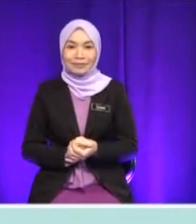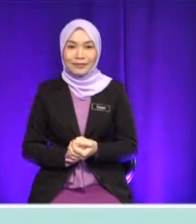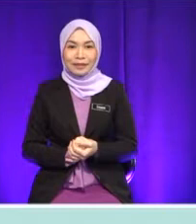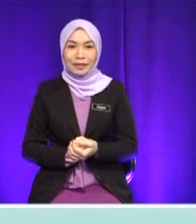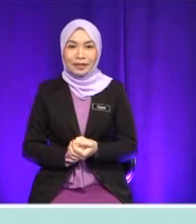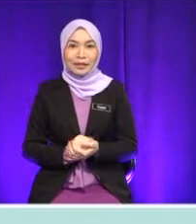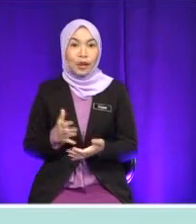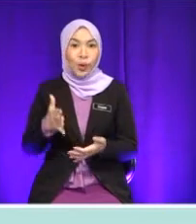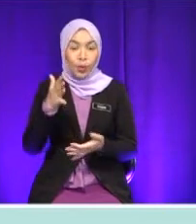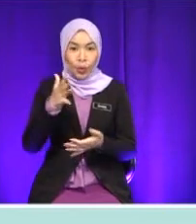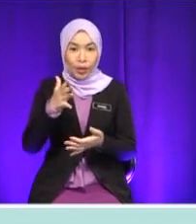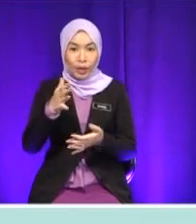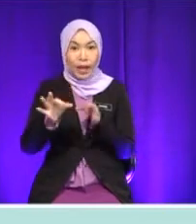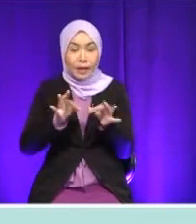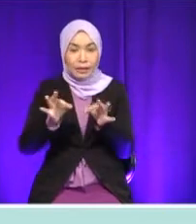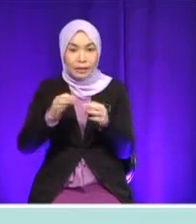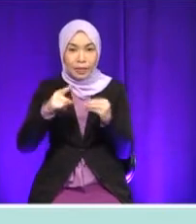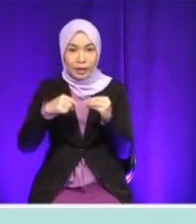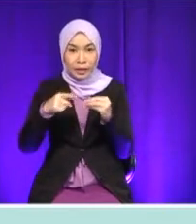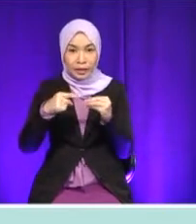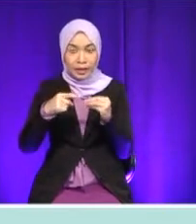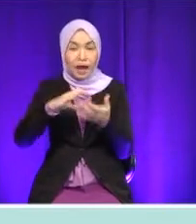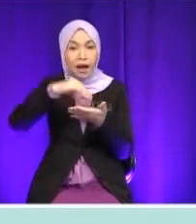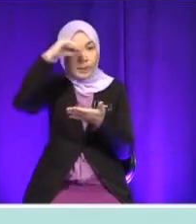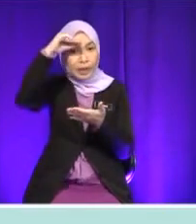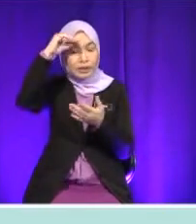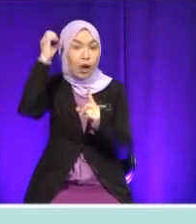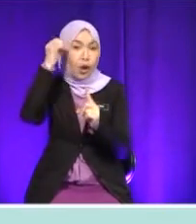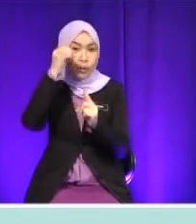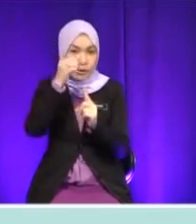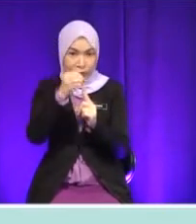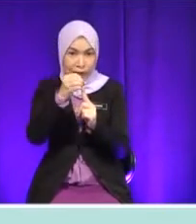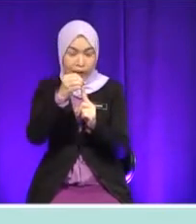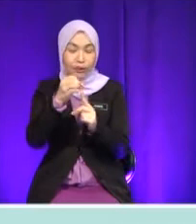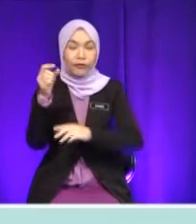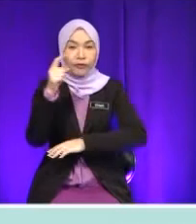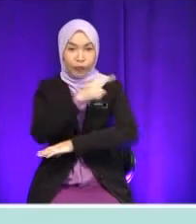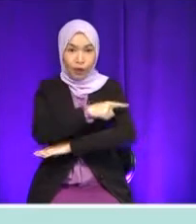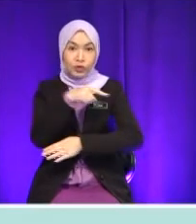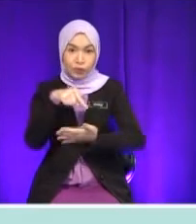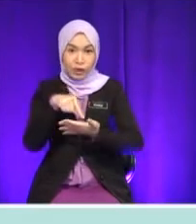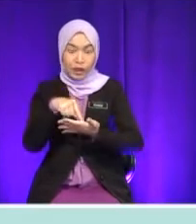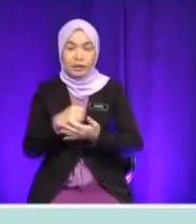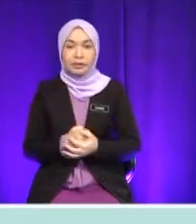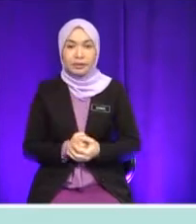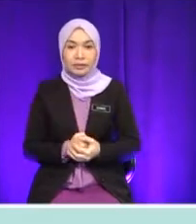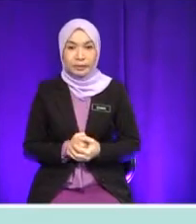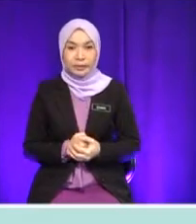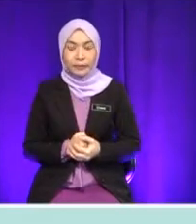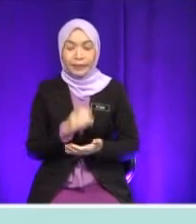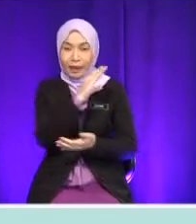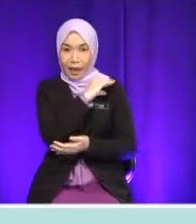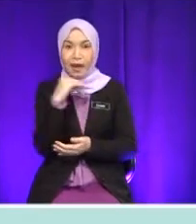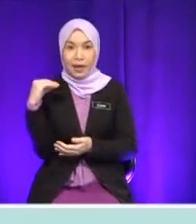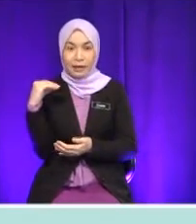going to explain about our learning objective of the day, and then we have 4 parts here. First part, we're going to learn,